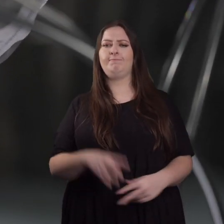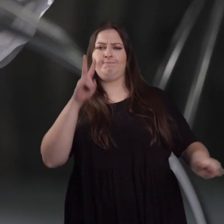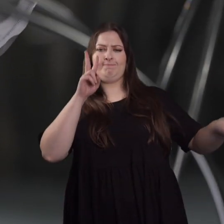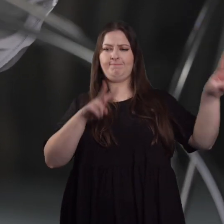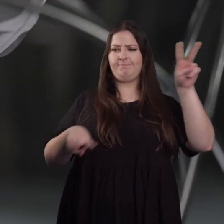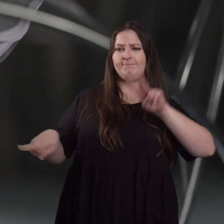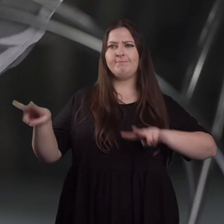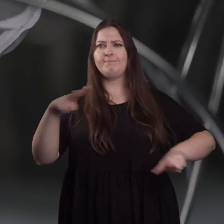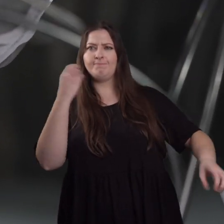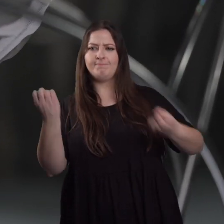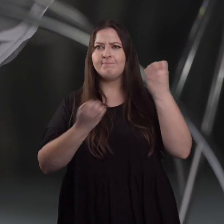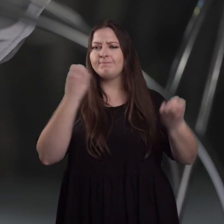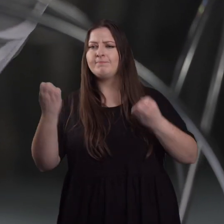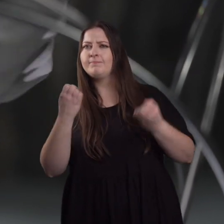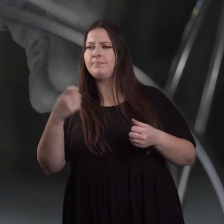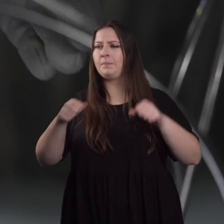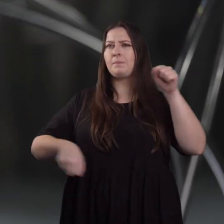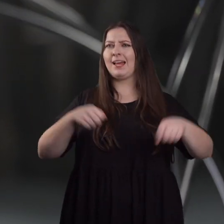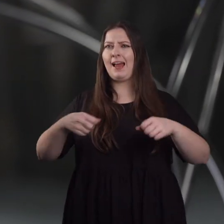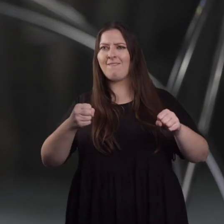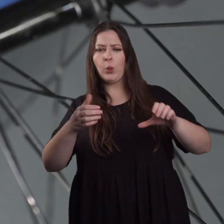Begin by checking if anything is loose.